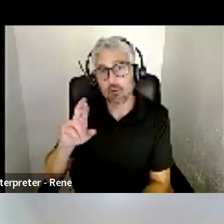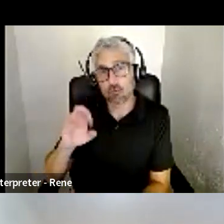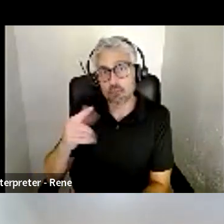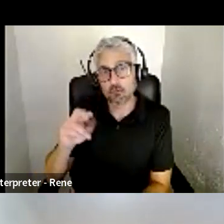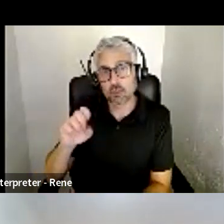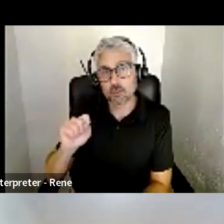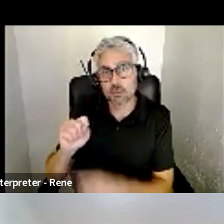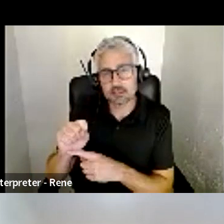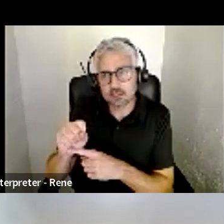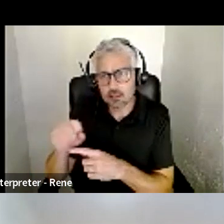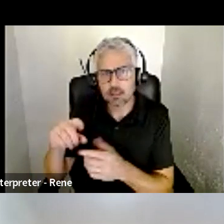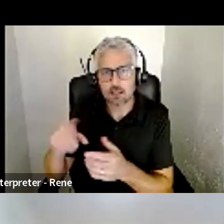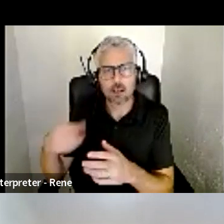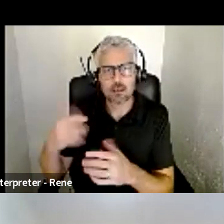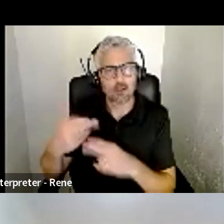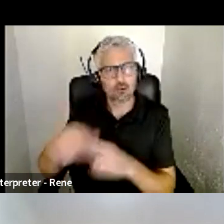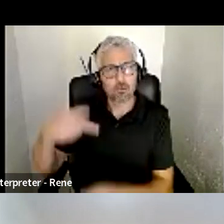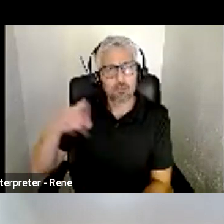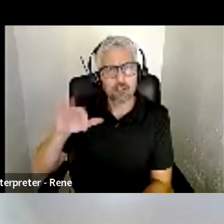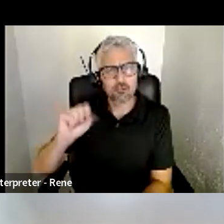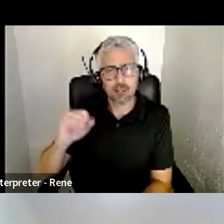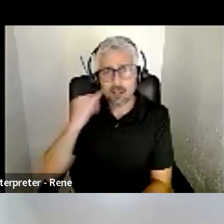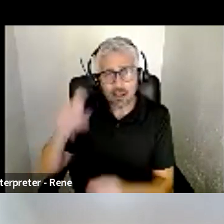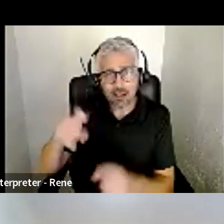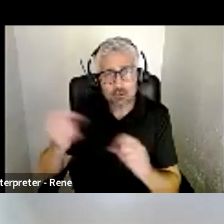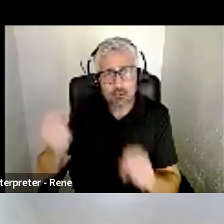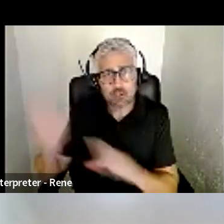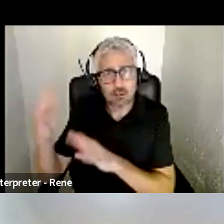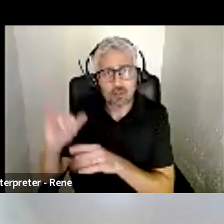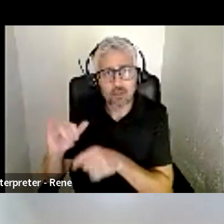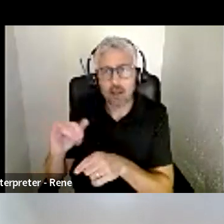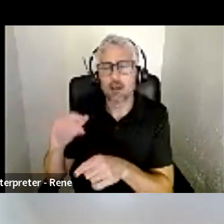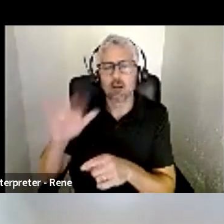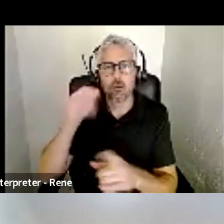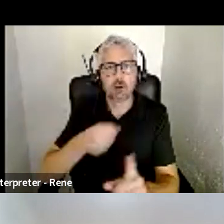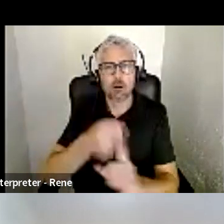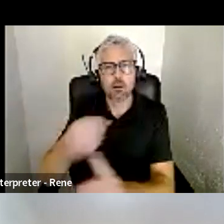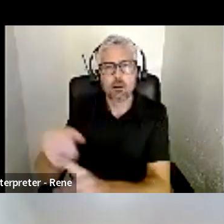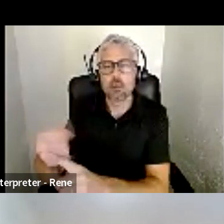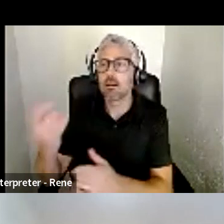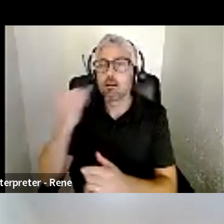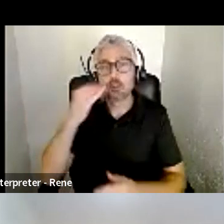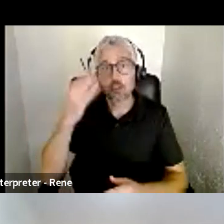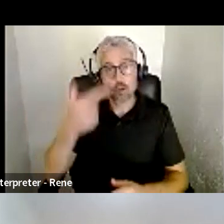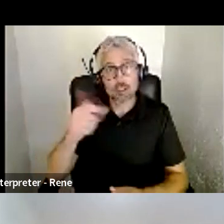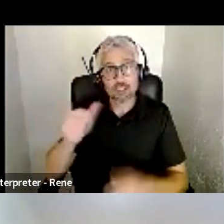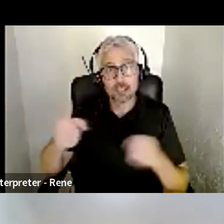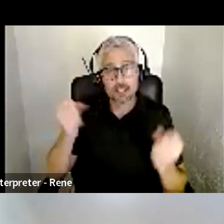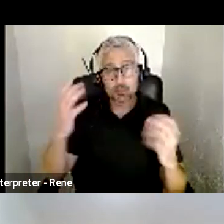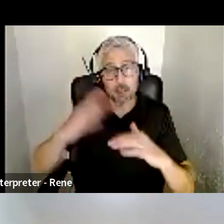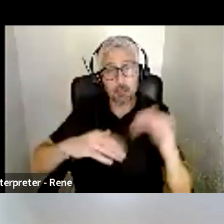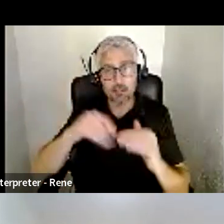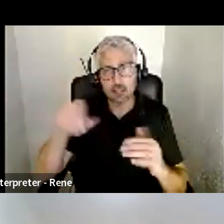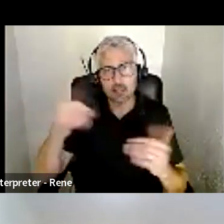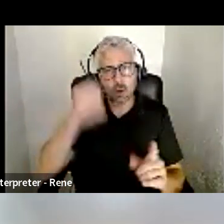you had to get rid of it or you couldn't use it, that might create complications, let's say, in all of the buildings that GSA manages.